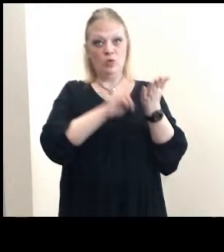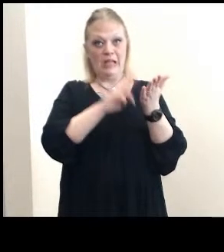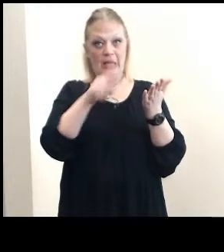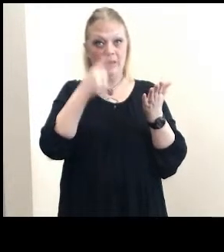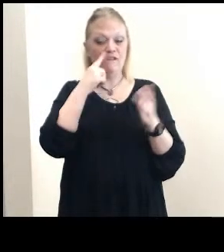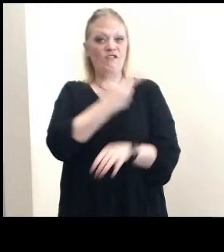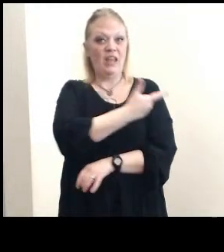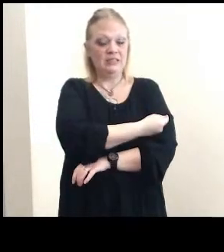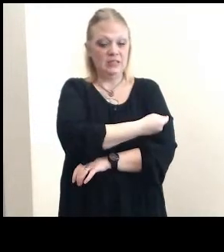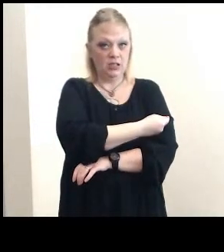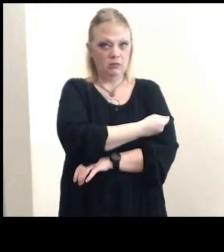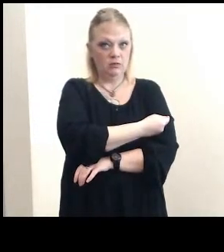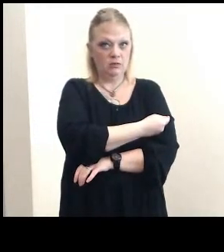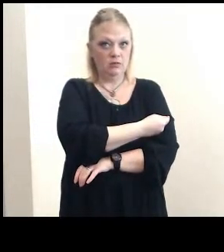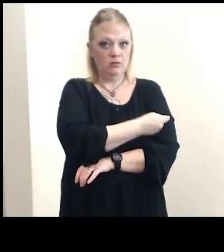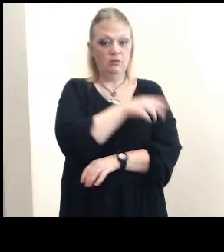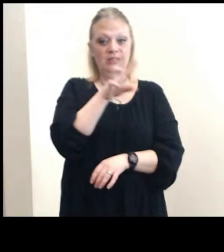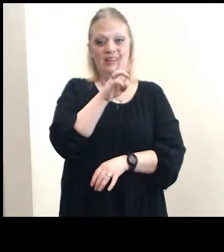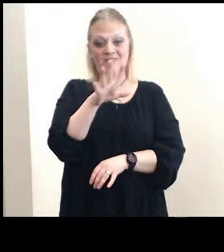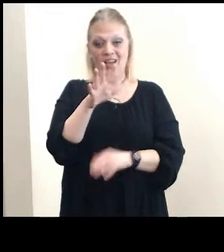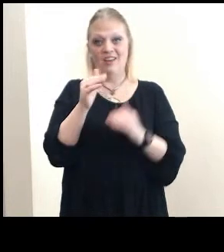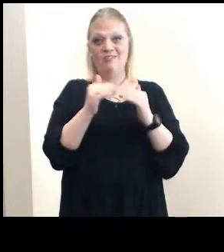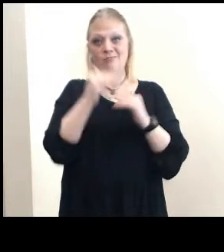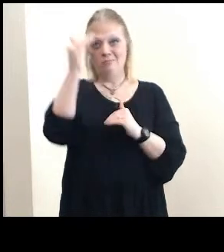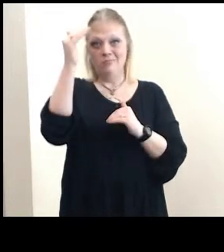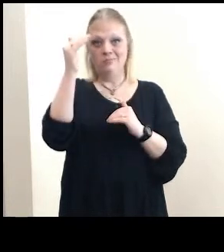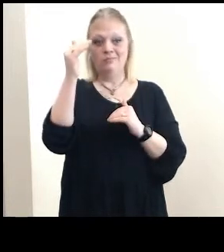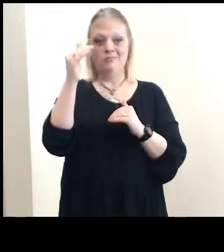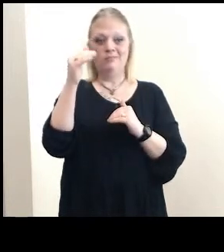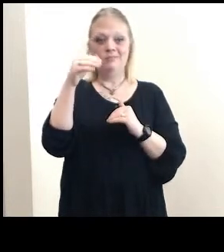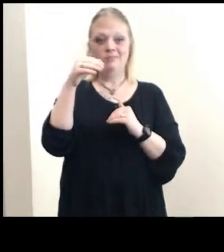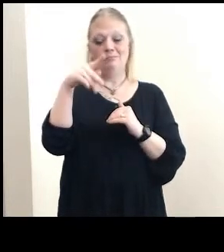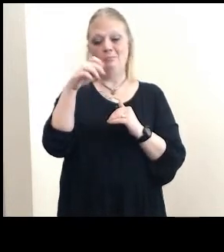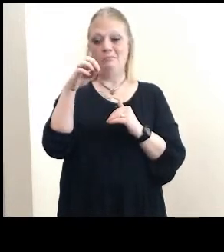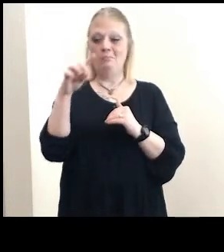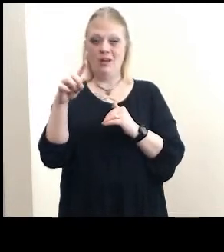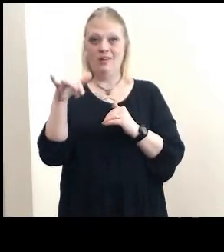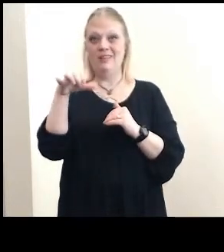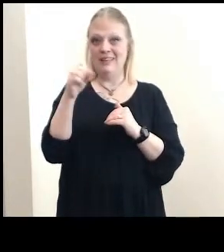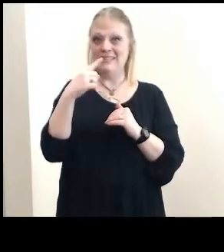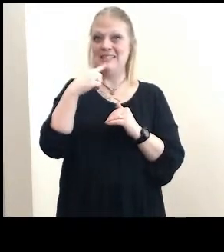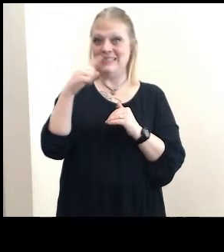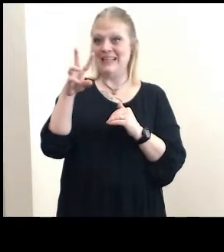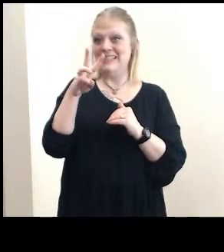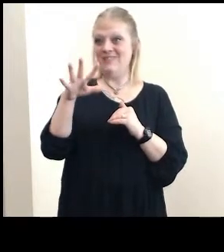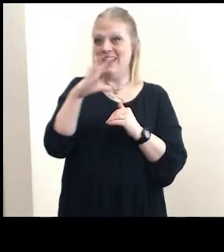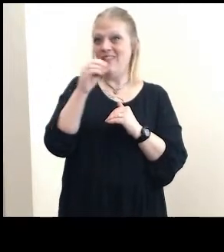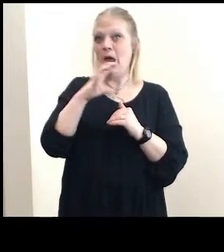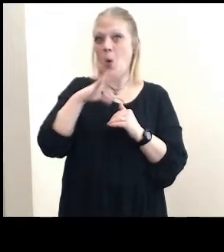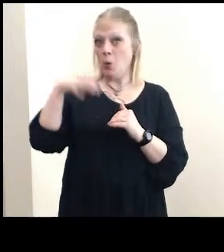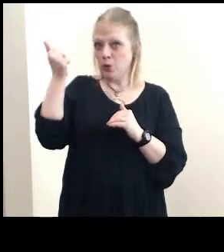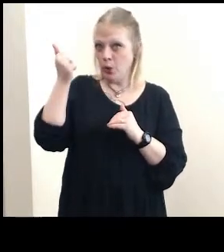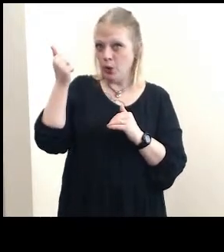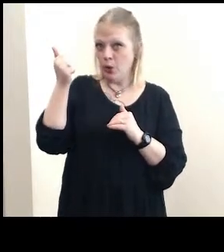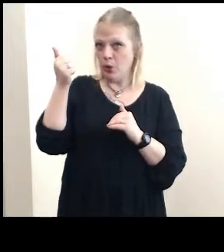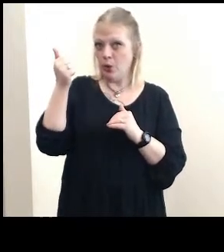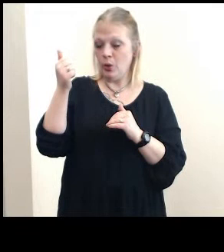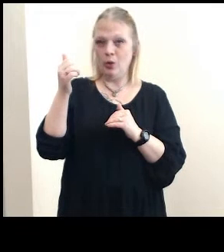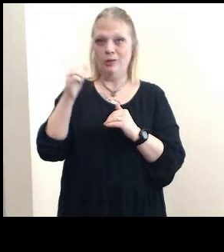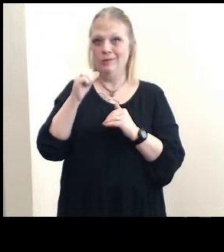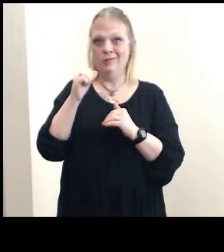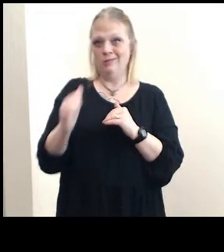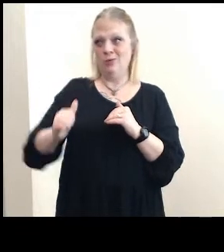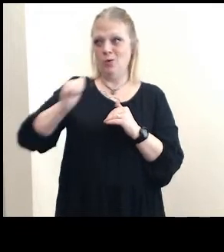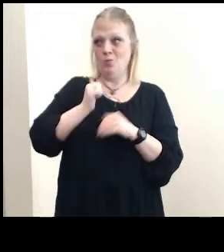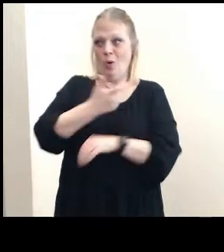for a vaccine, then the 65 plus pod, even though it says it's for 65 and older, you will not get it if you're